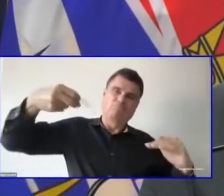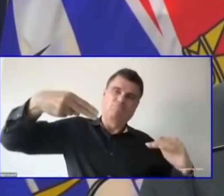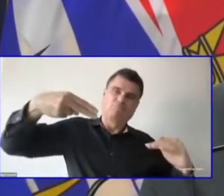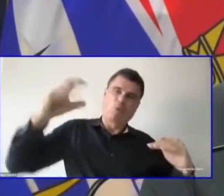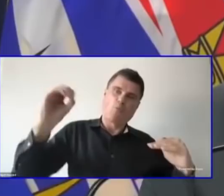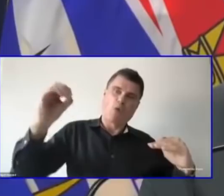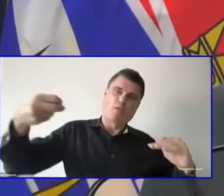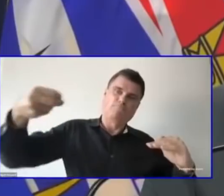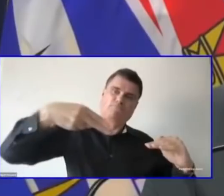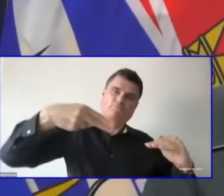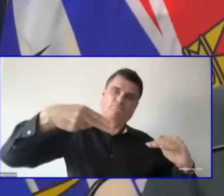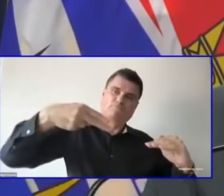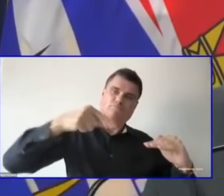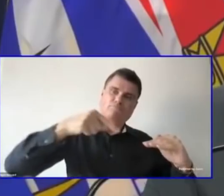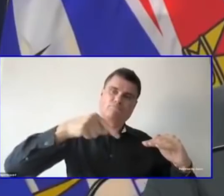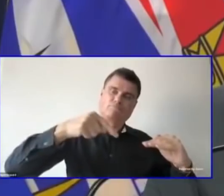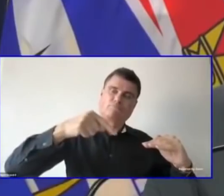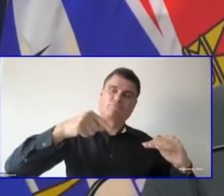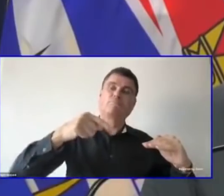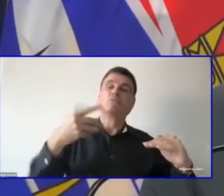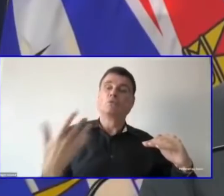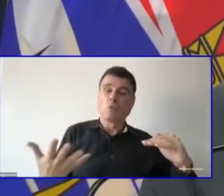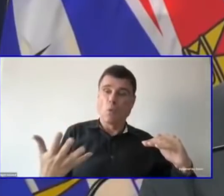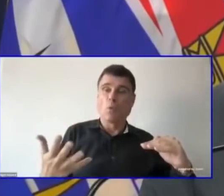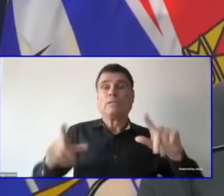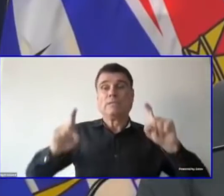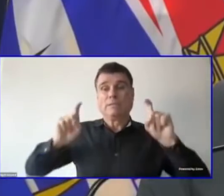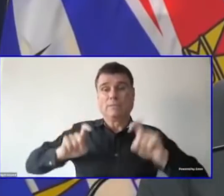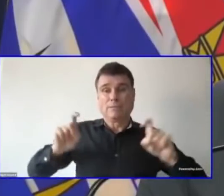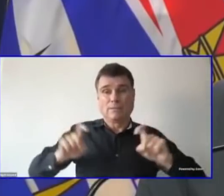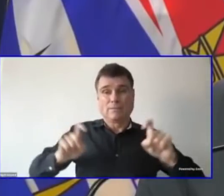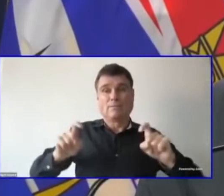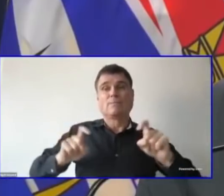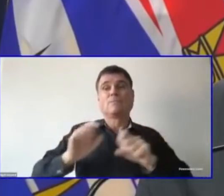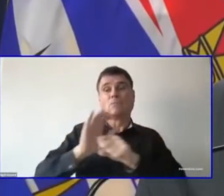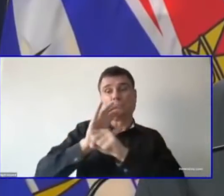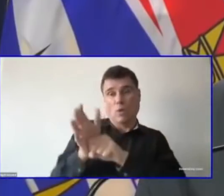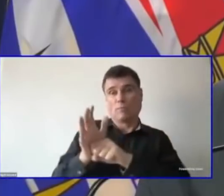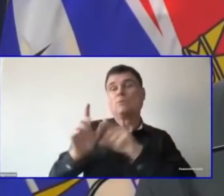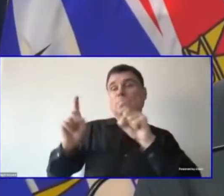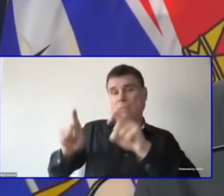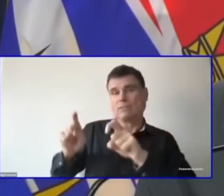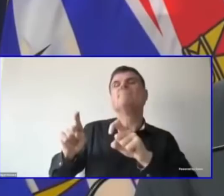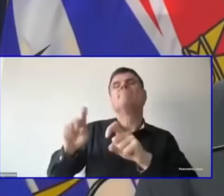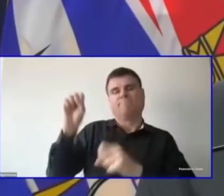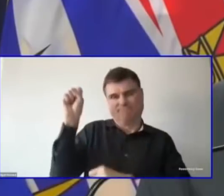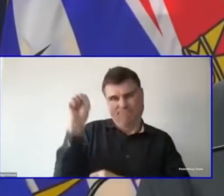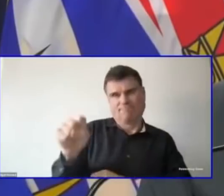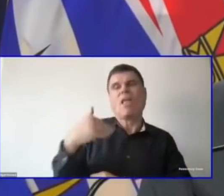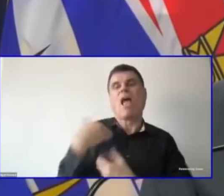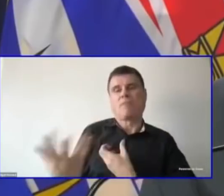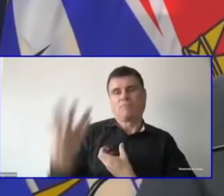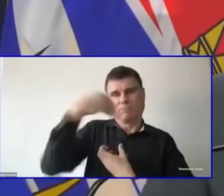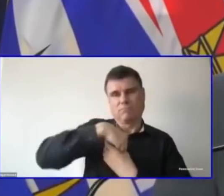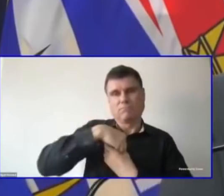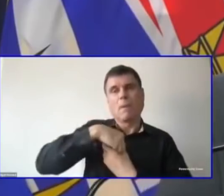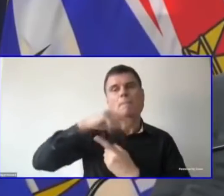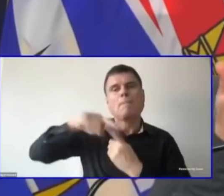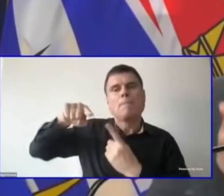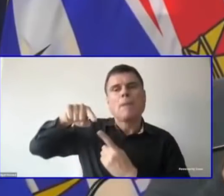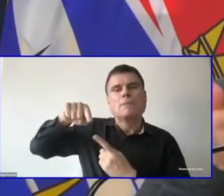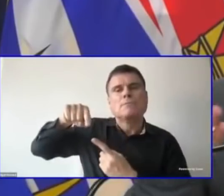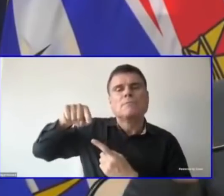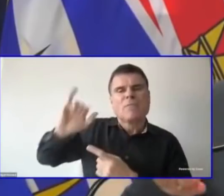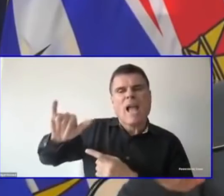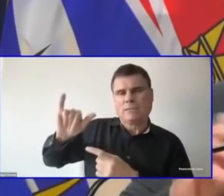we report on a daily basis. So the 2,000 people were people whose tests were reported yesterday. It takes